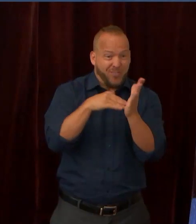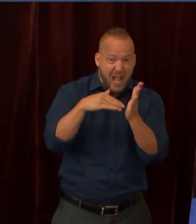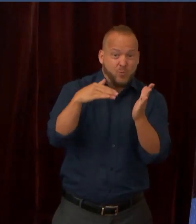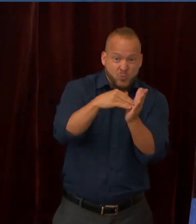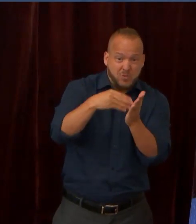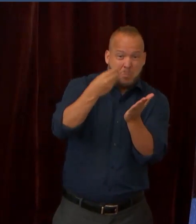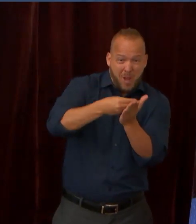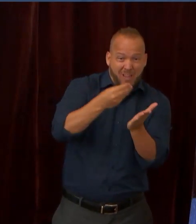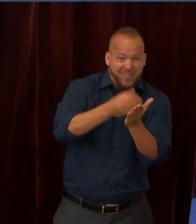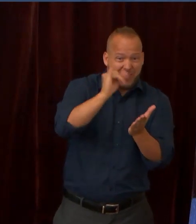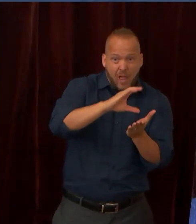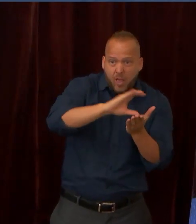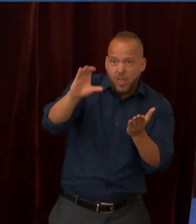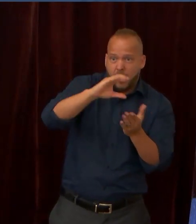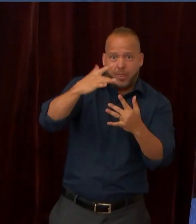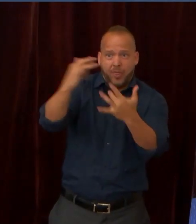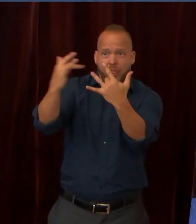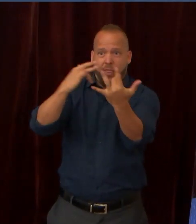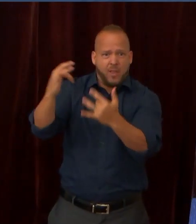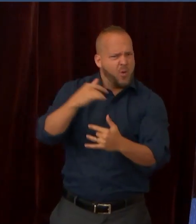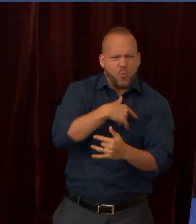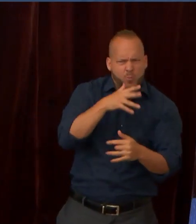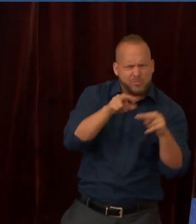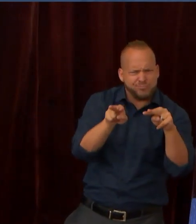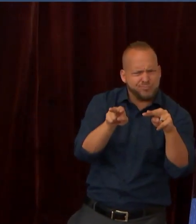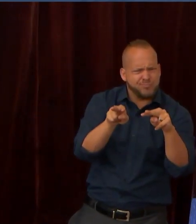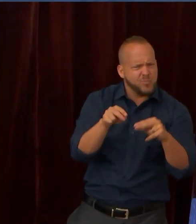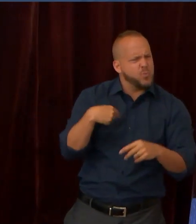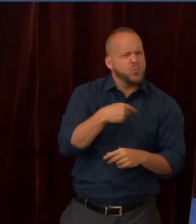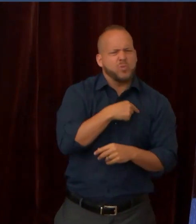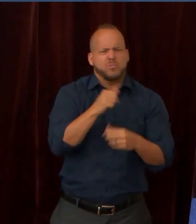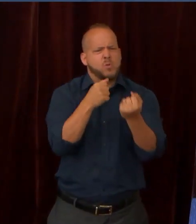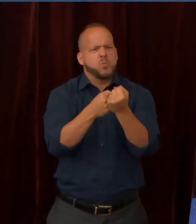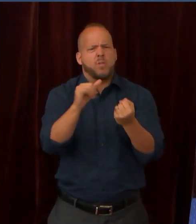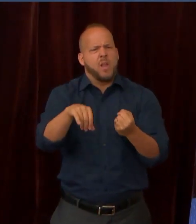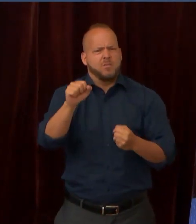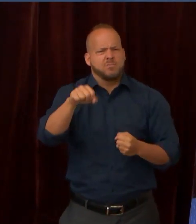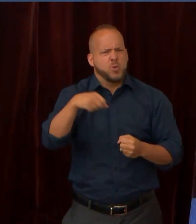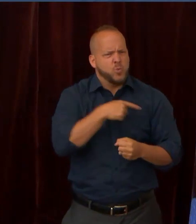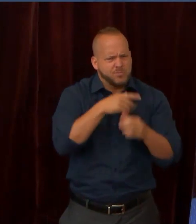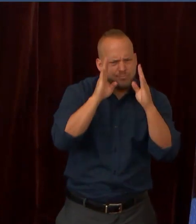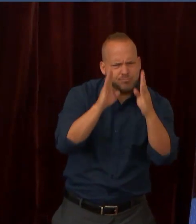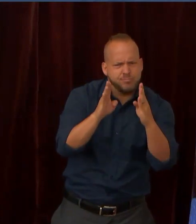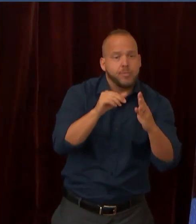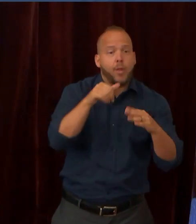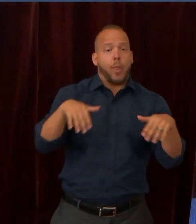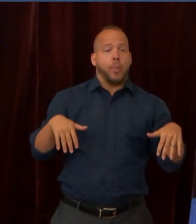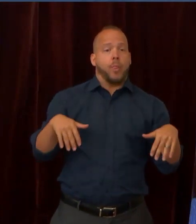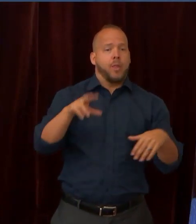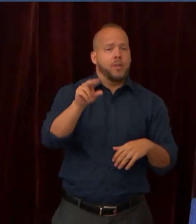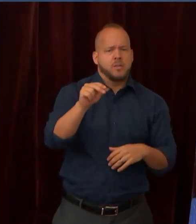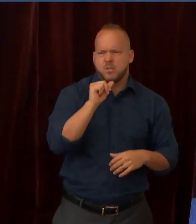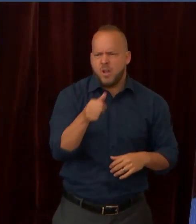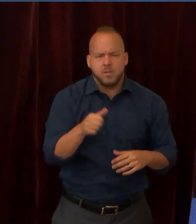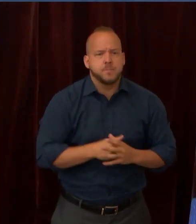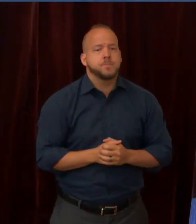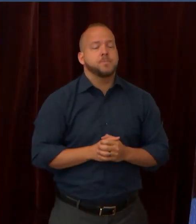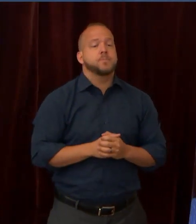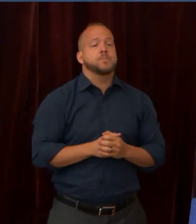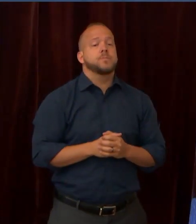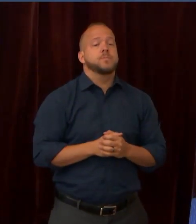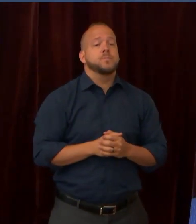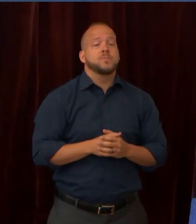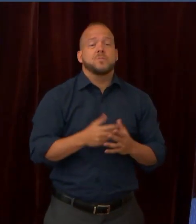attacked, unfortunately. And we know that not only are these people to be lambasted